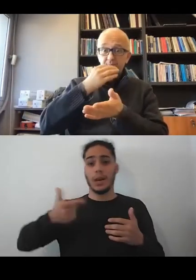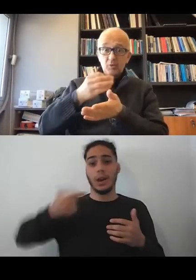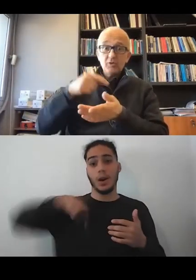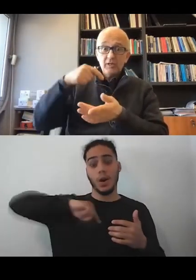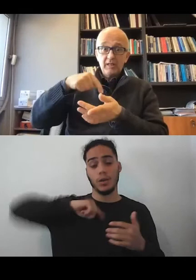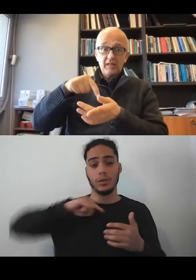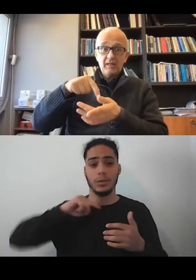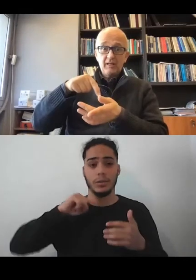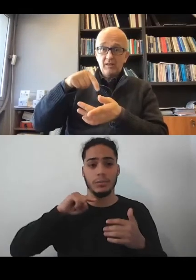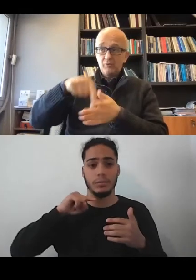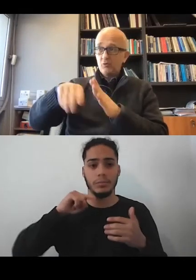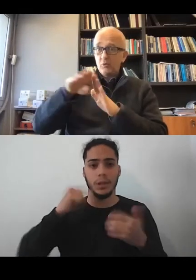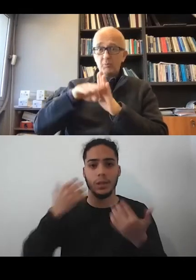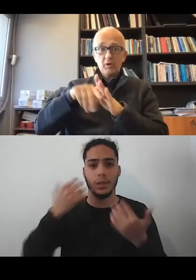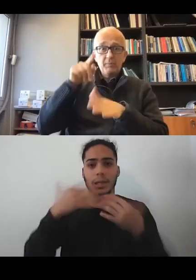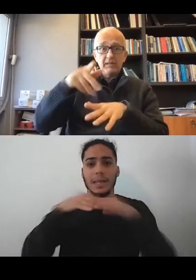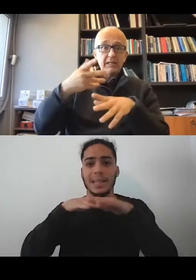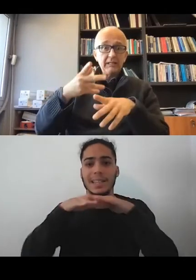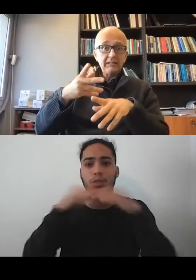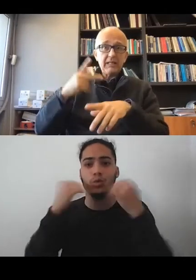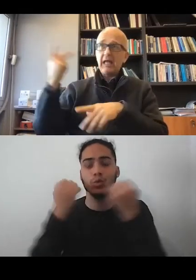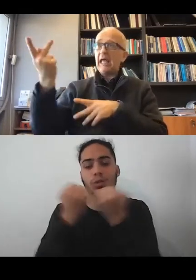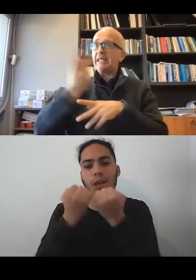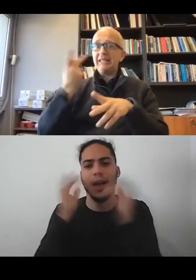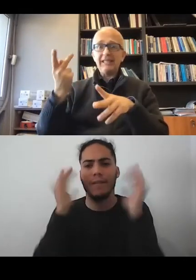media, but the web page